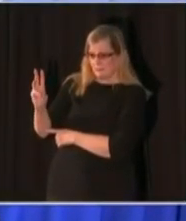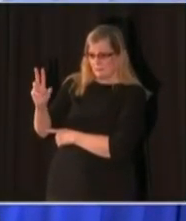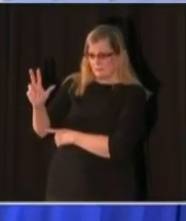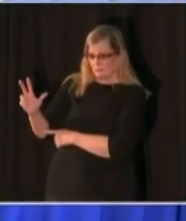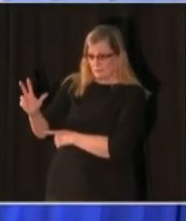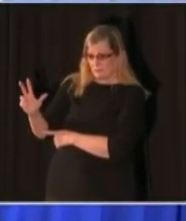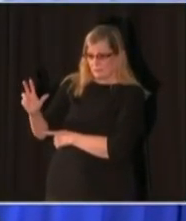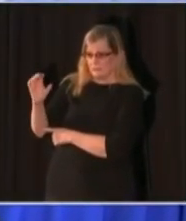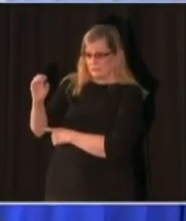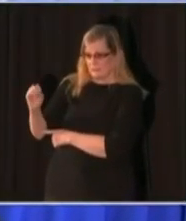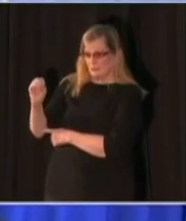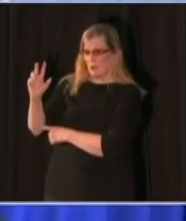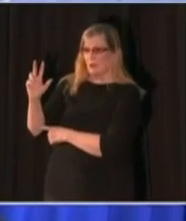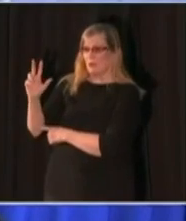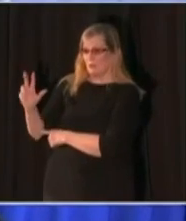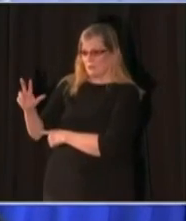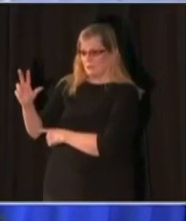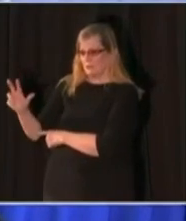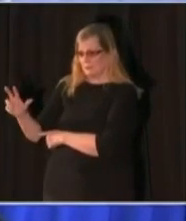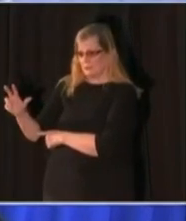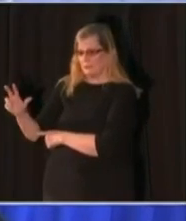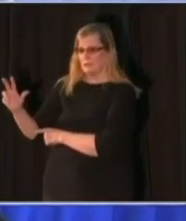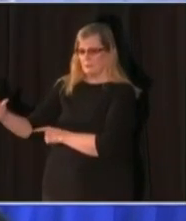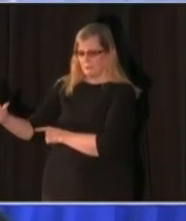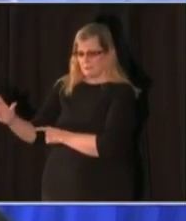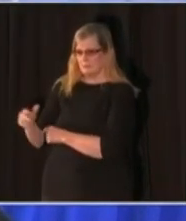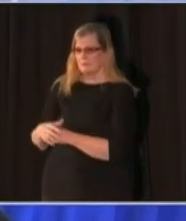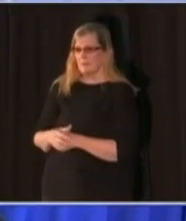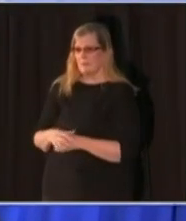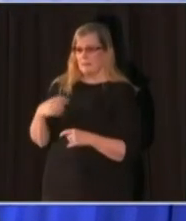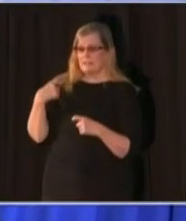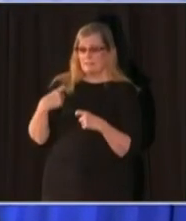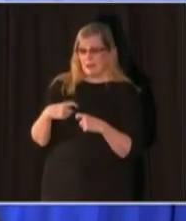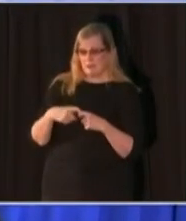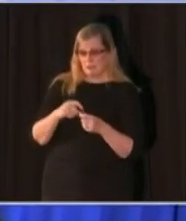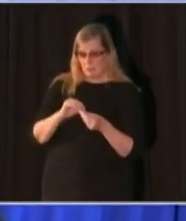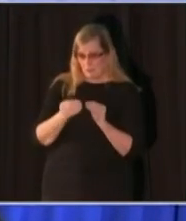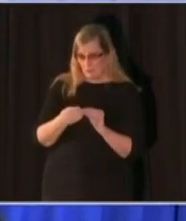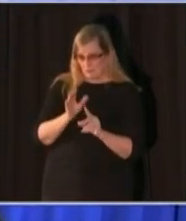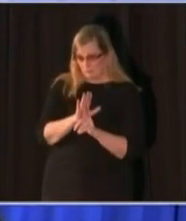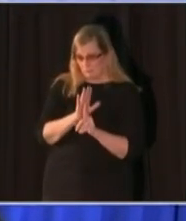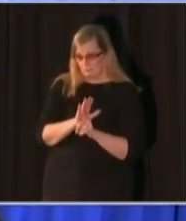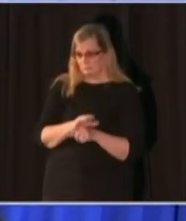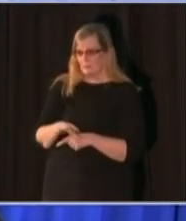855-363-0333. For Spanish and English speakers, the second number is